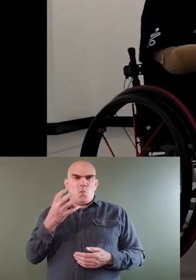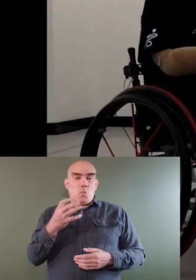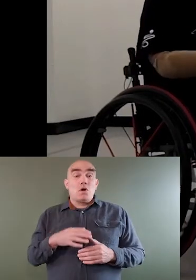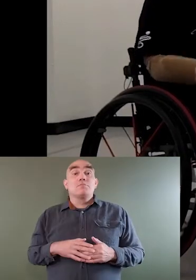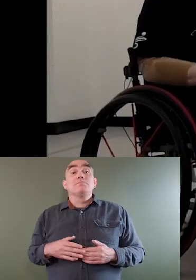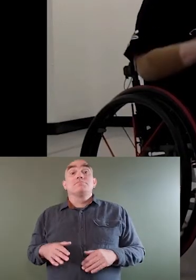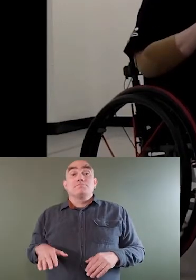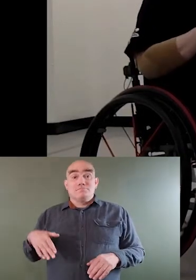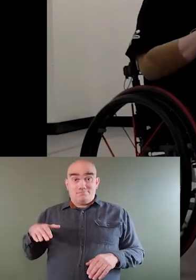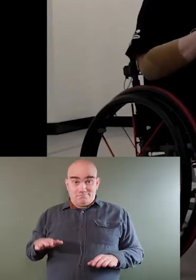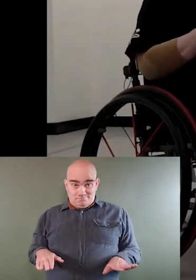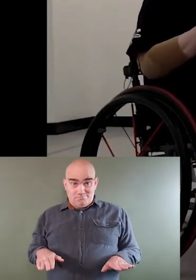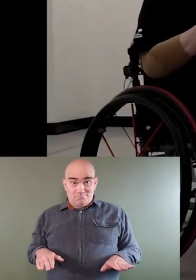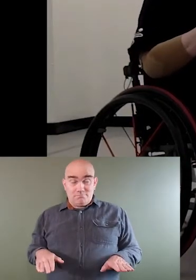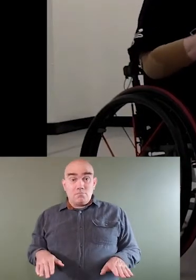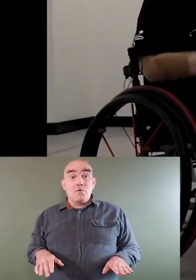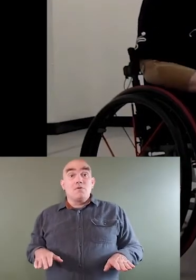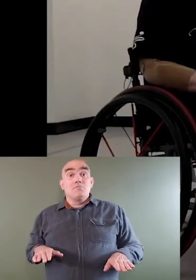more.